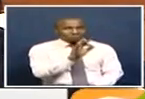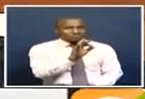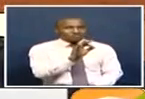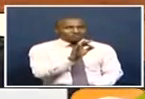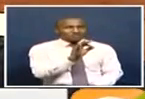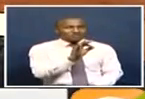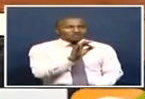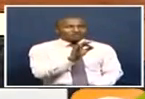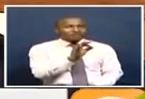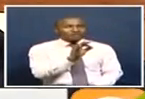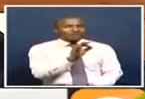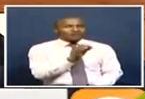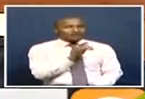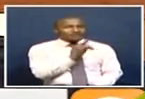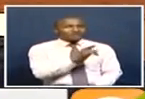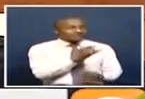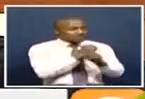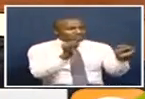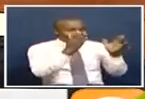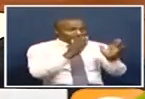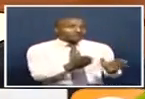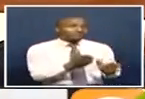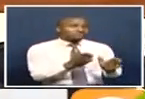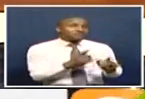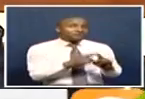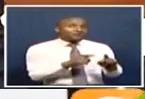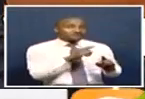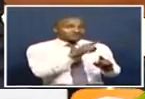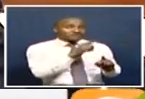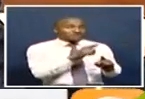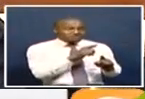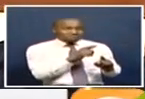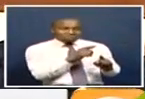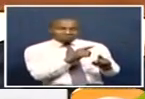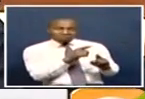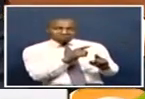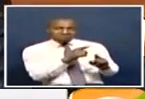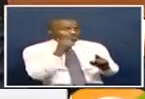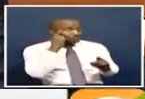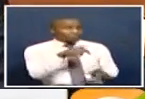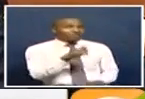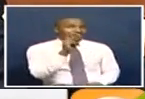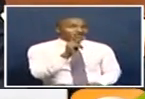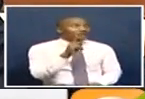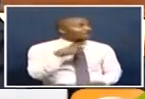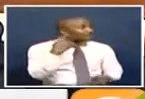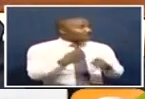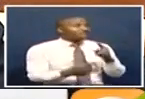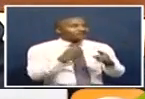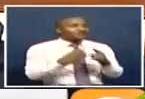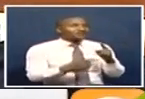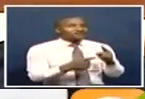power. I don't know what will happen because he's an independent person. Yeah. Yeah, but that one is exposed. You know, Peter Kenneth, every year, he